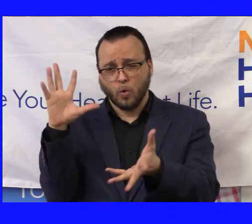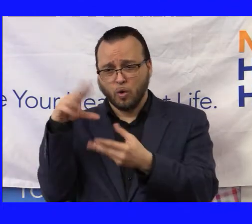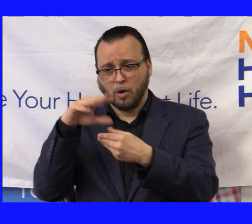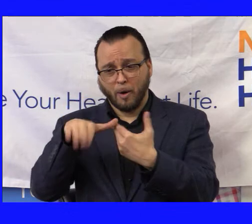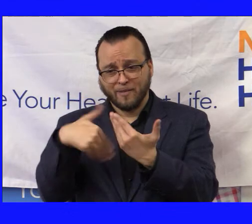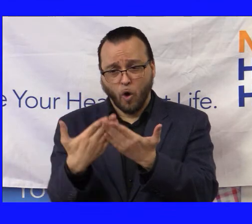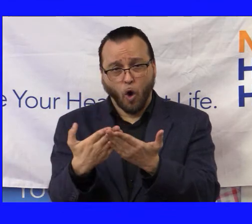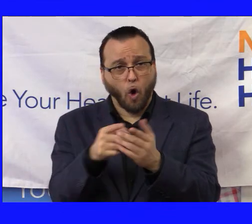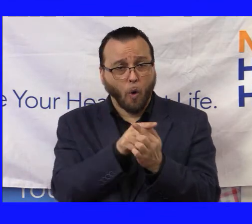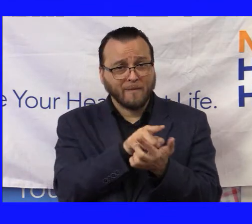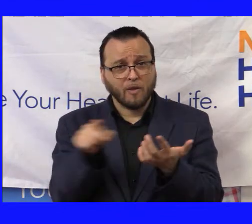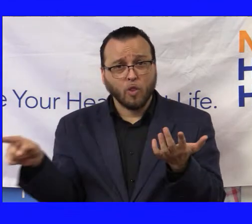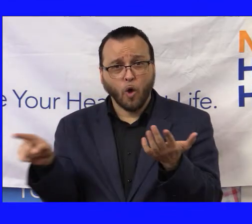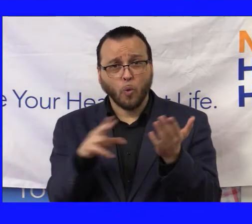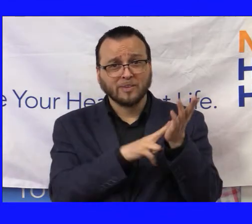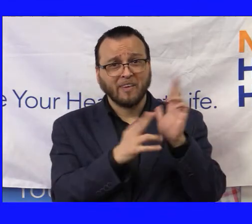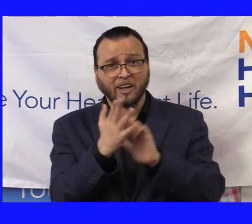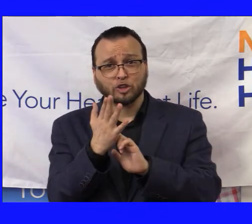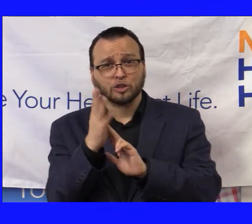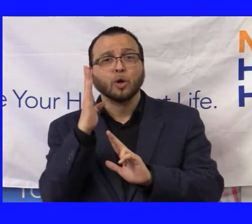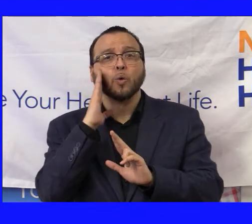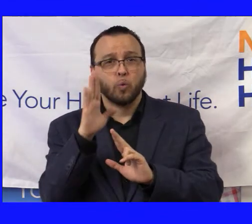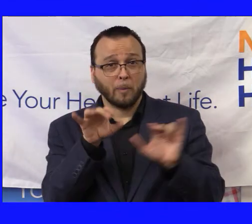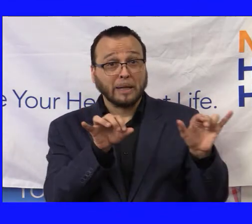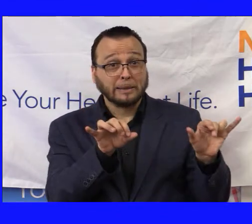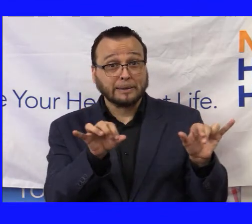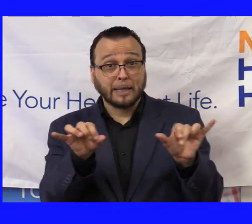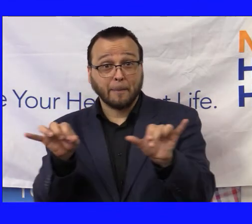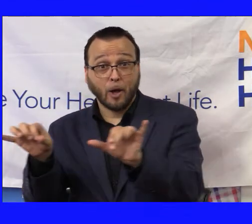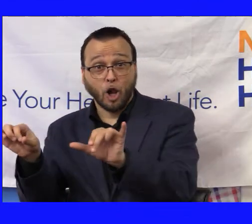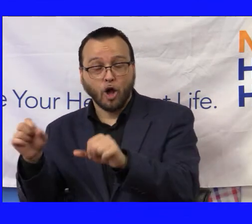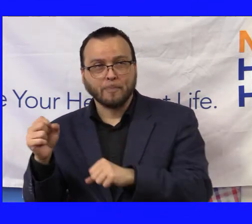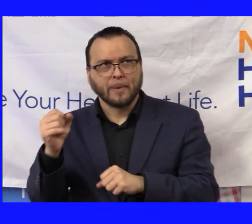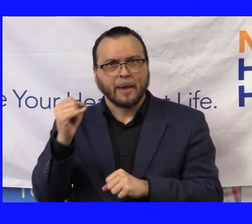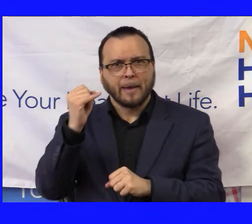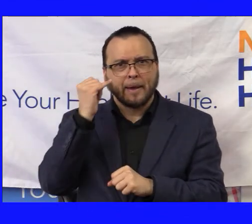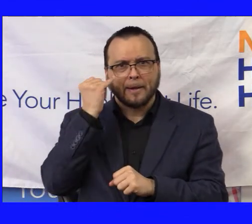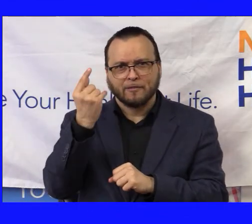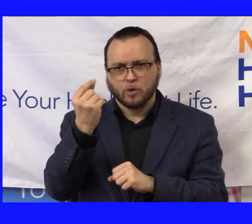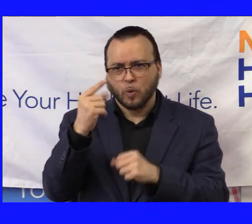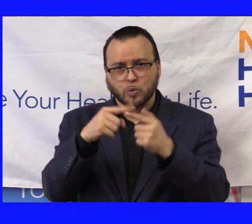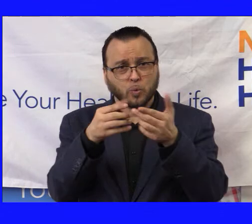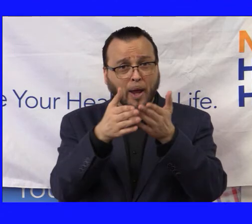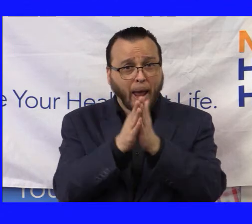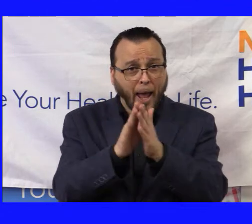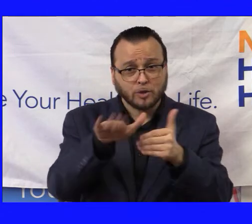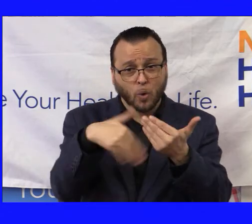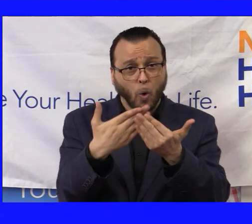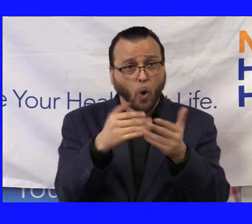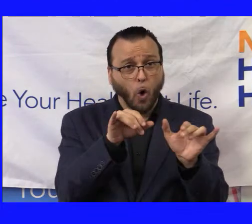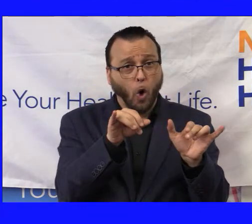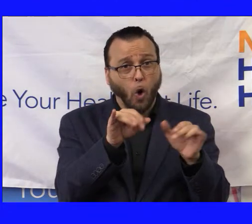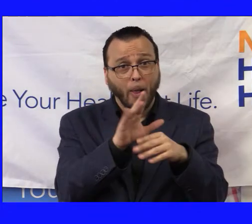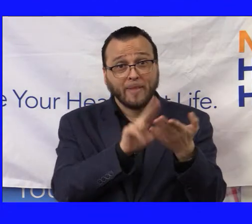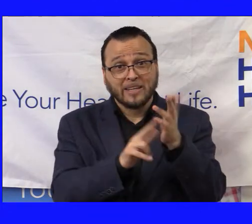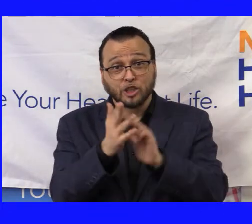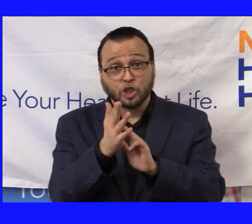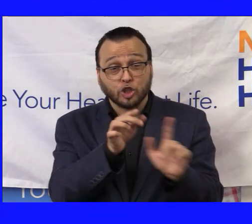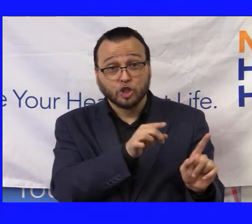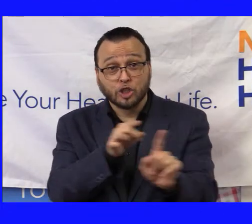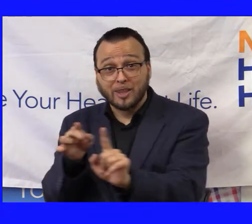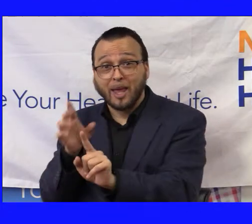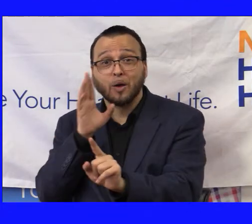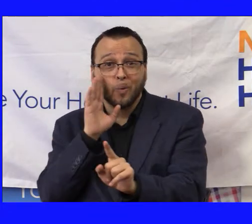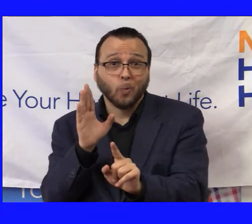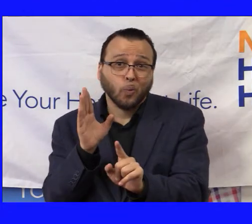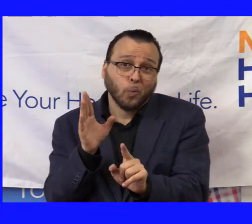these vendors, will be very, very similar. And if you were to go and ask all these vendors, they also will have to say that they